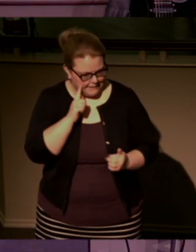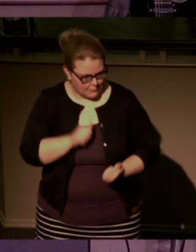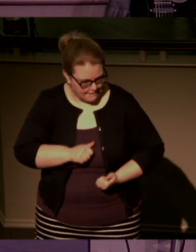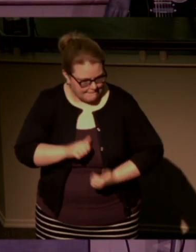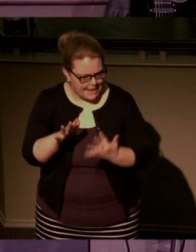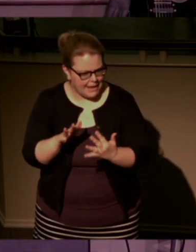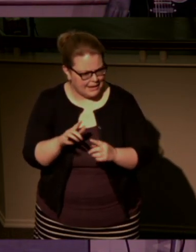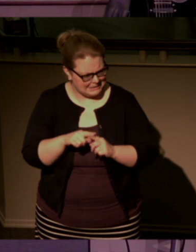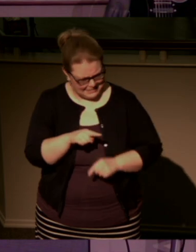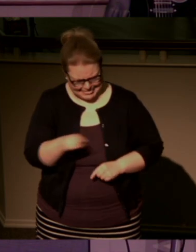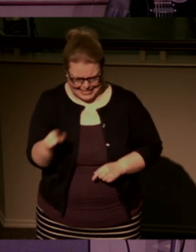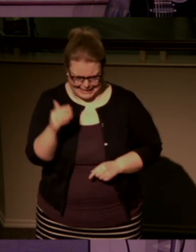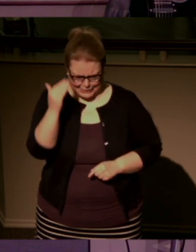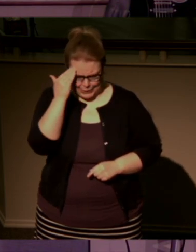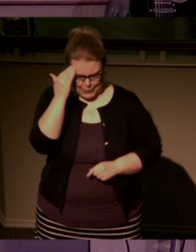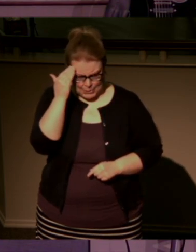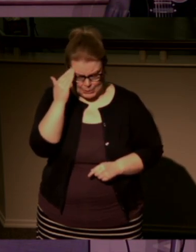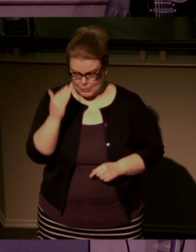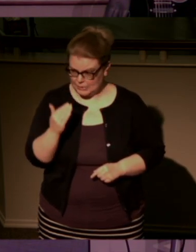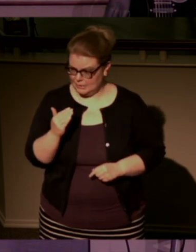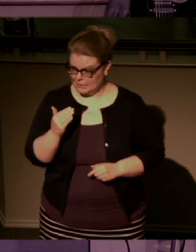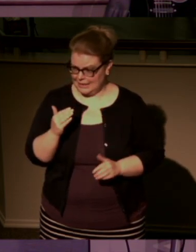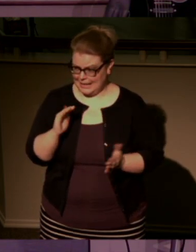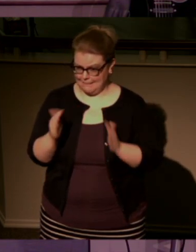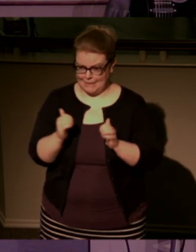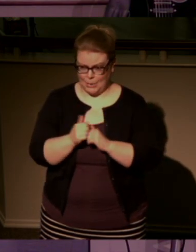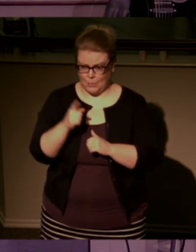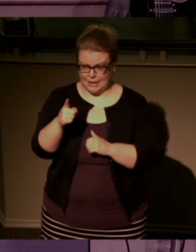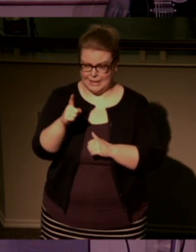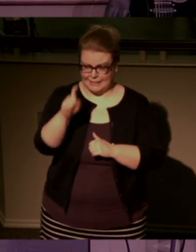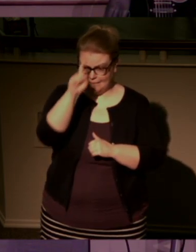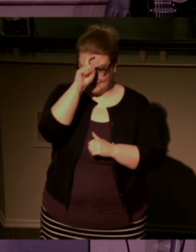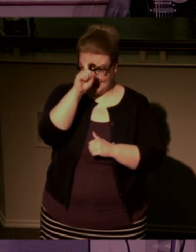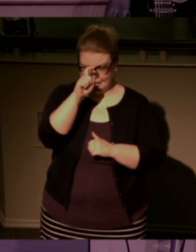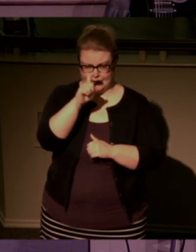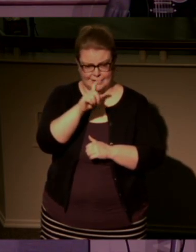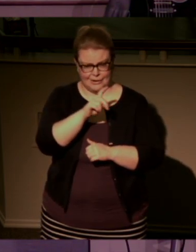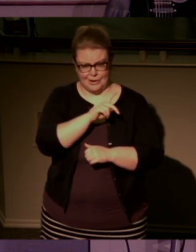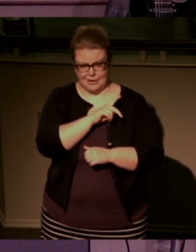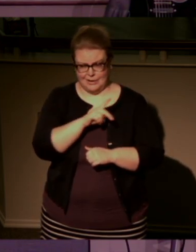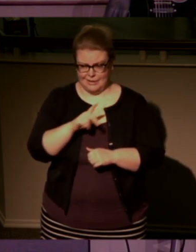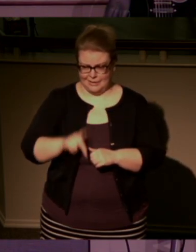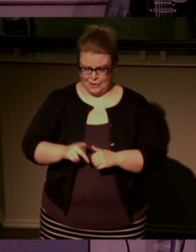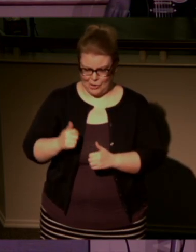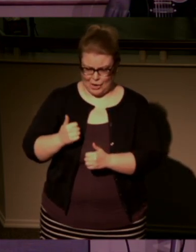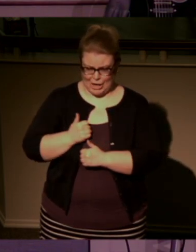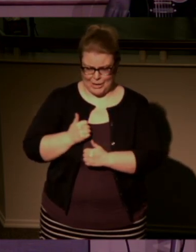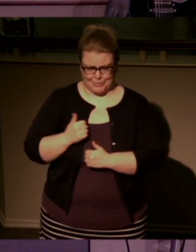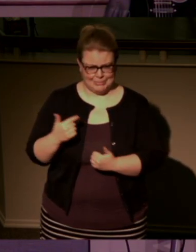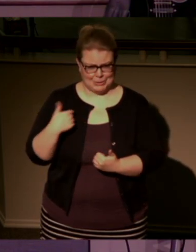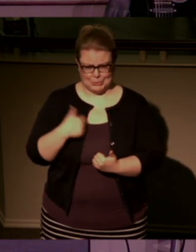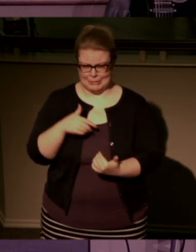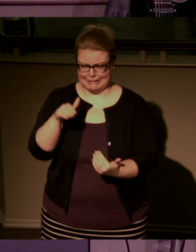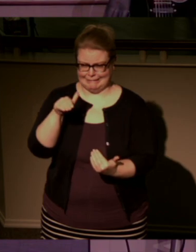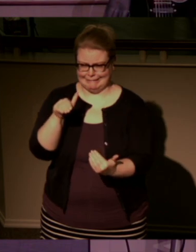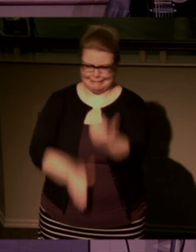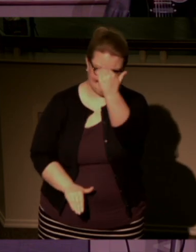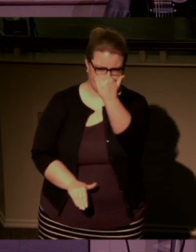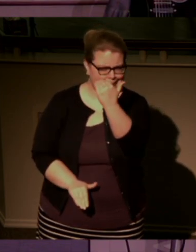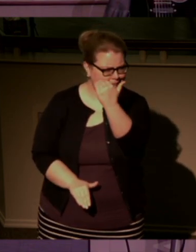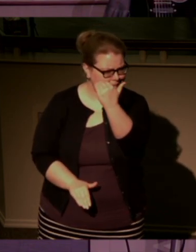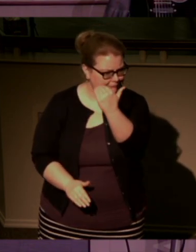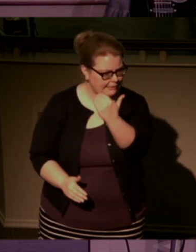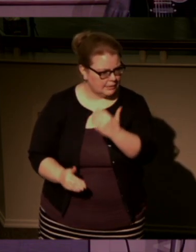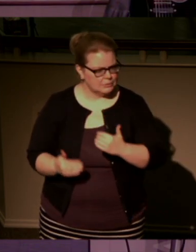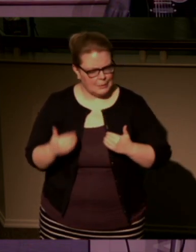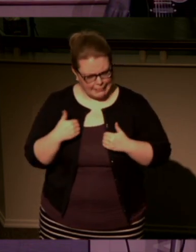they know that their armaments are inferior to anything that Pharaoh has. So they feel some ready. They have